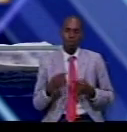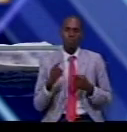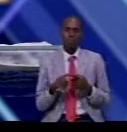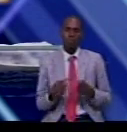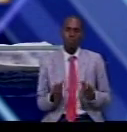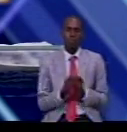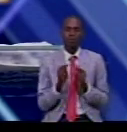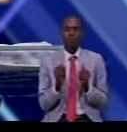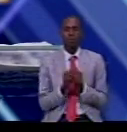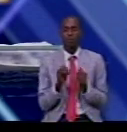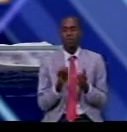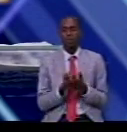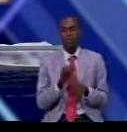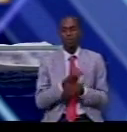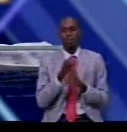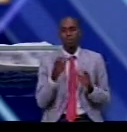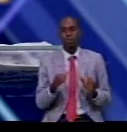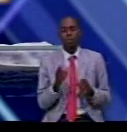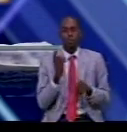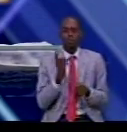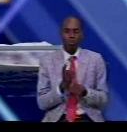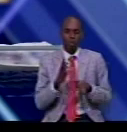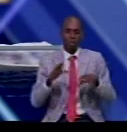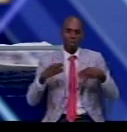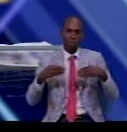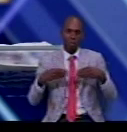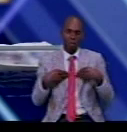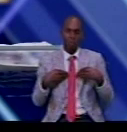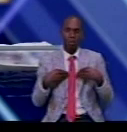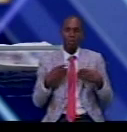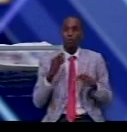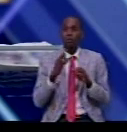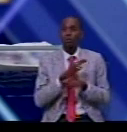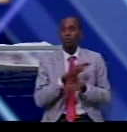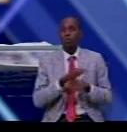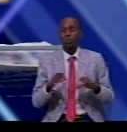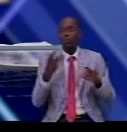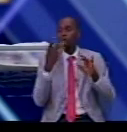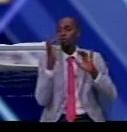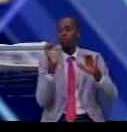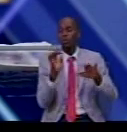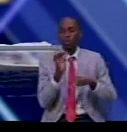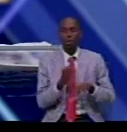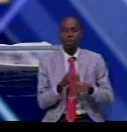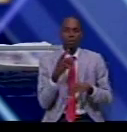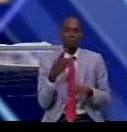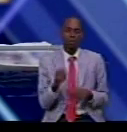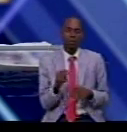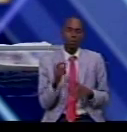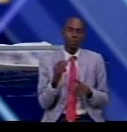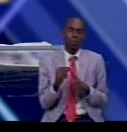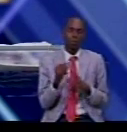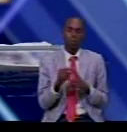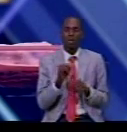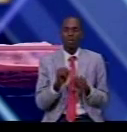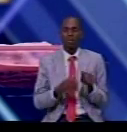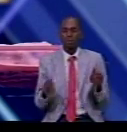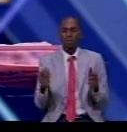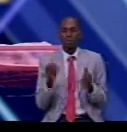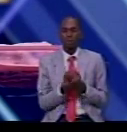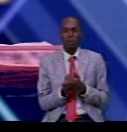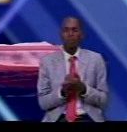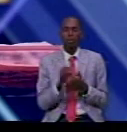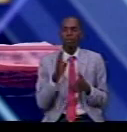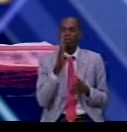God. If you don't scorn at the warnings of God. If you don't scorn at all the things you are being shown as you come to the